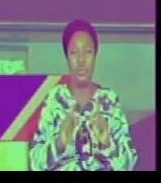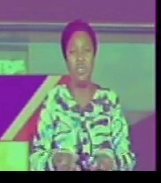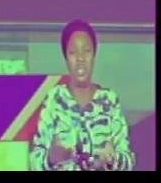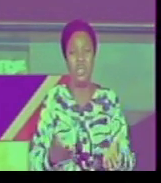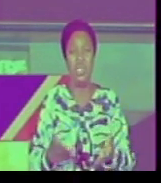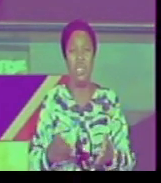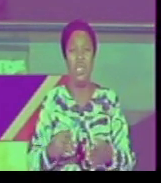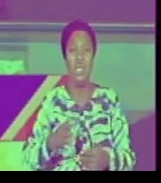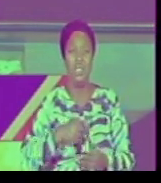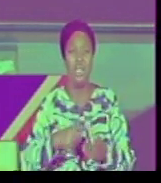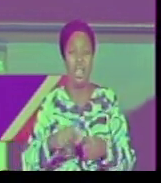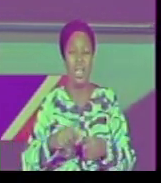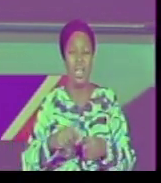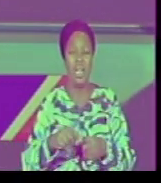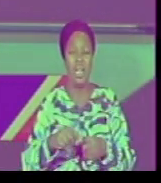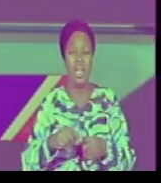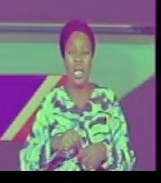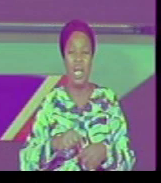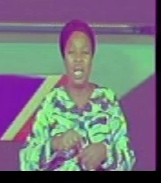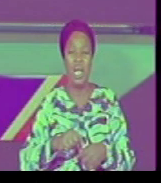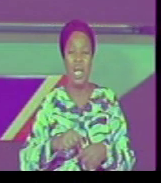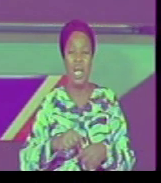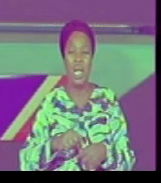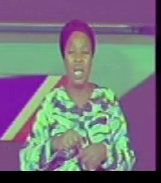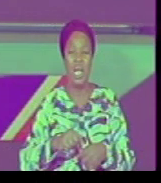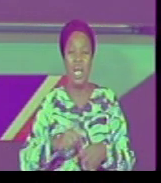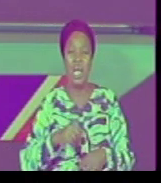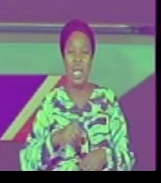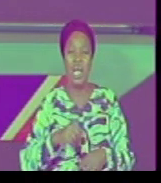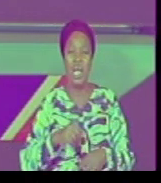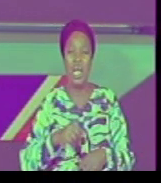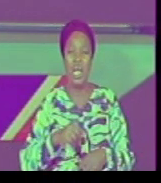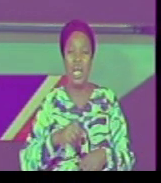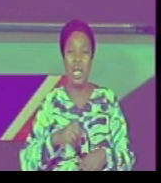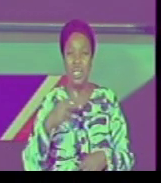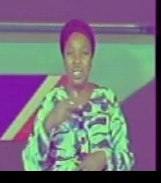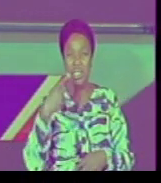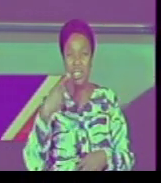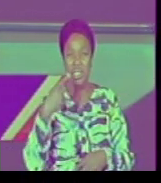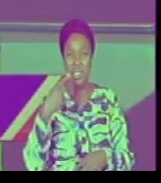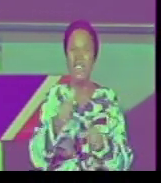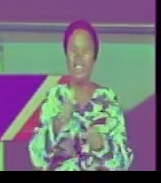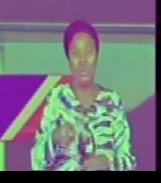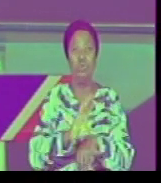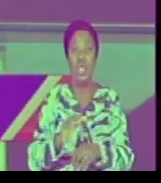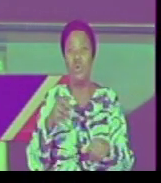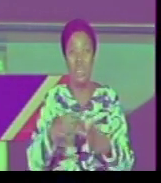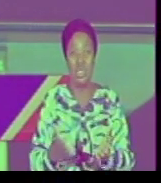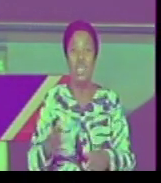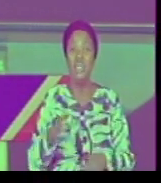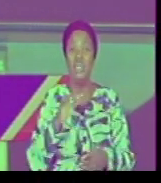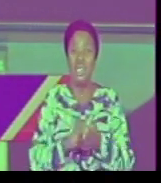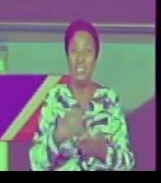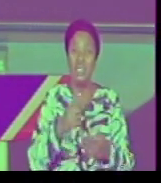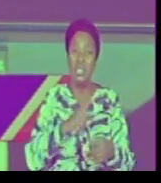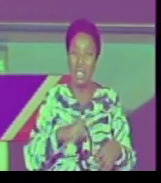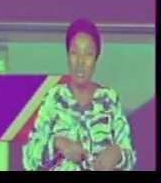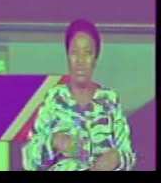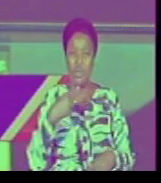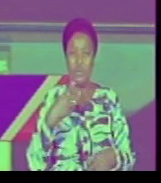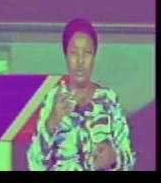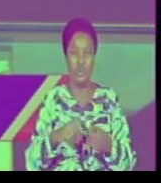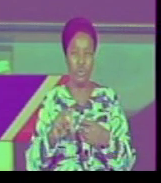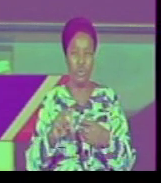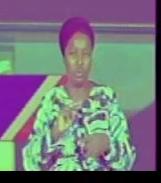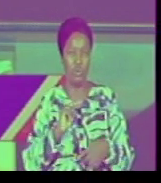you, everyone in the congregation, everyone in the assembly, the Lord is speaking to us, and he says,